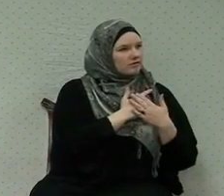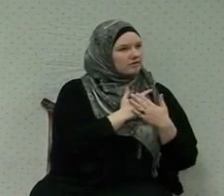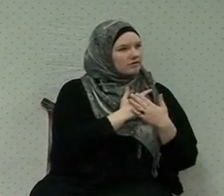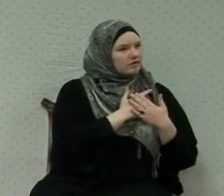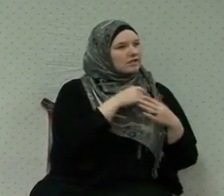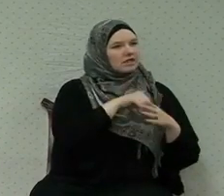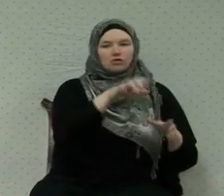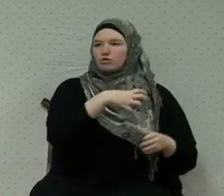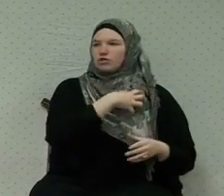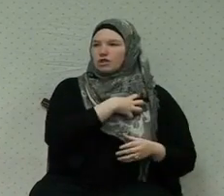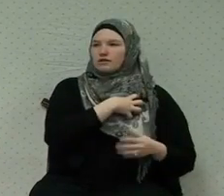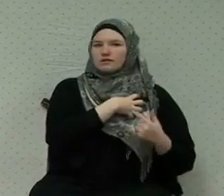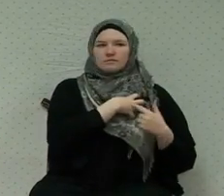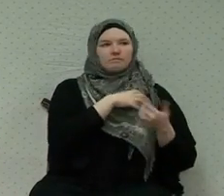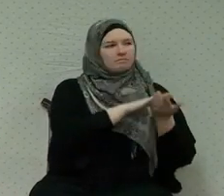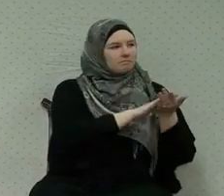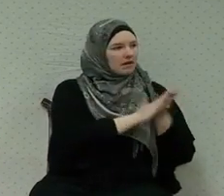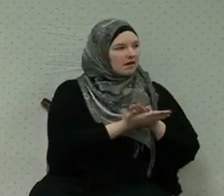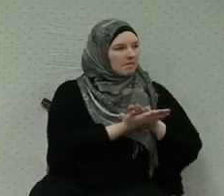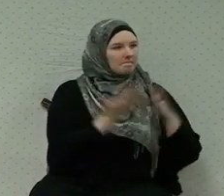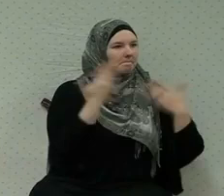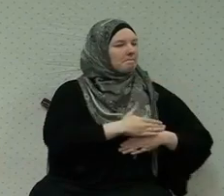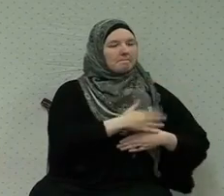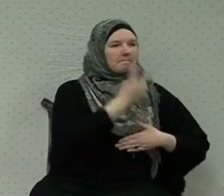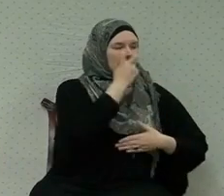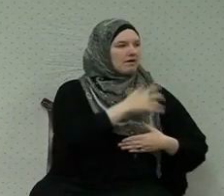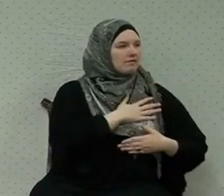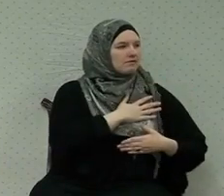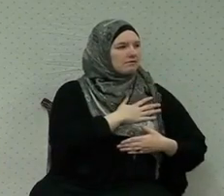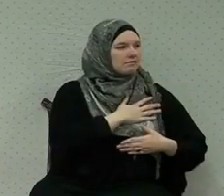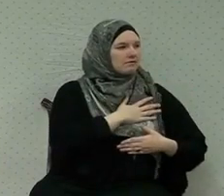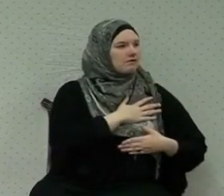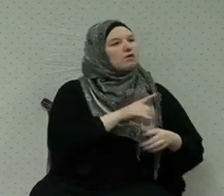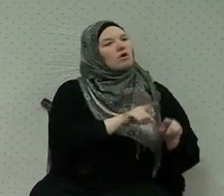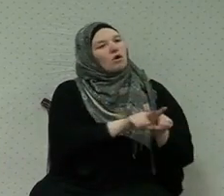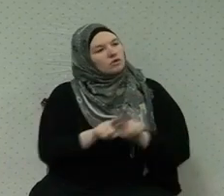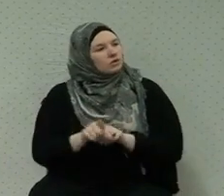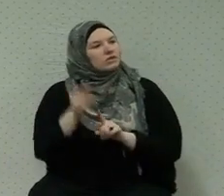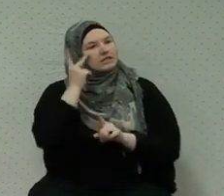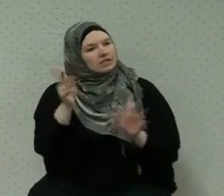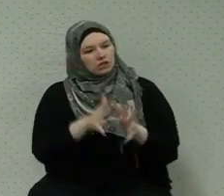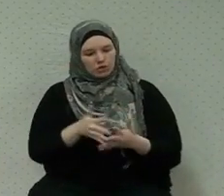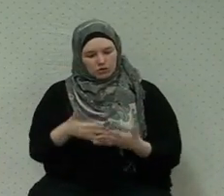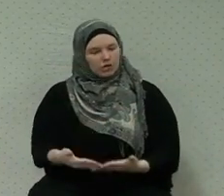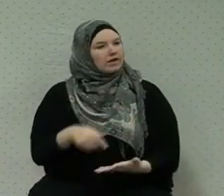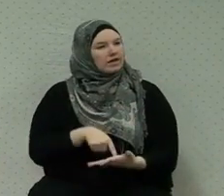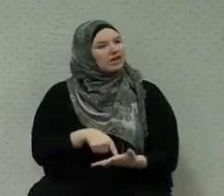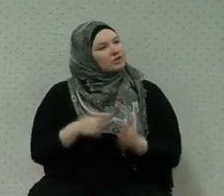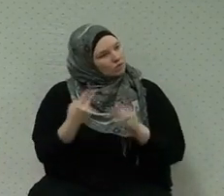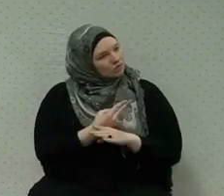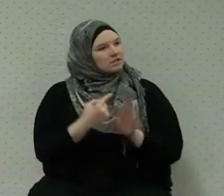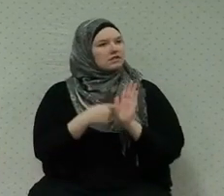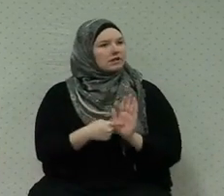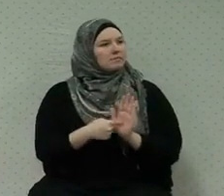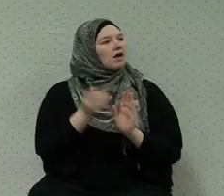chests that turn blind. You also see the Quran using the example